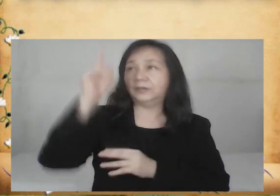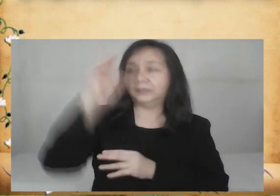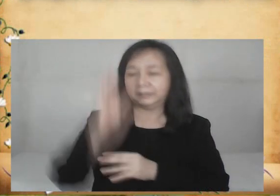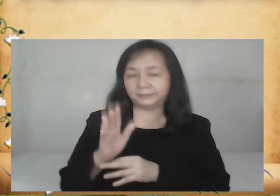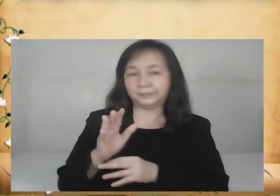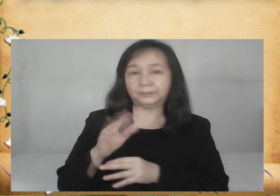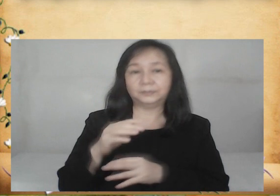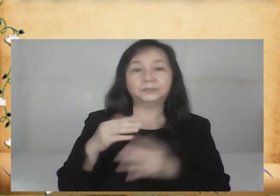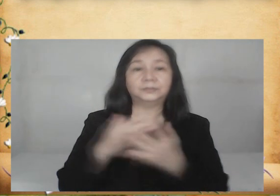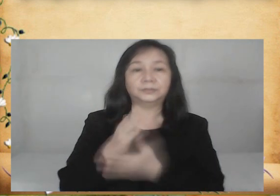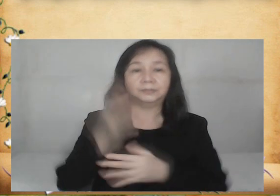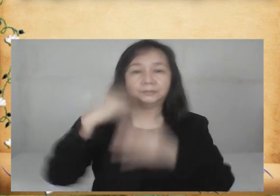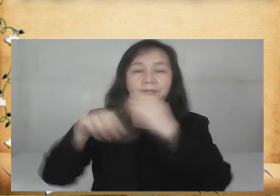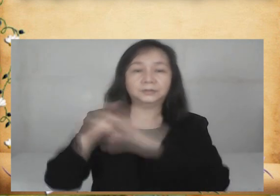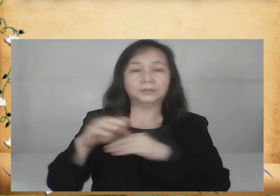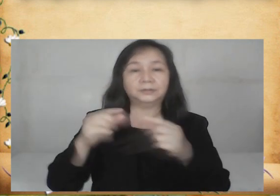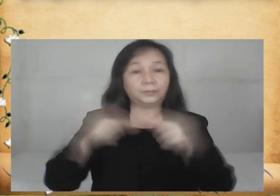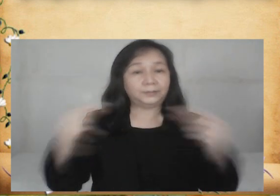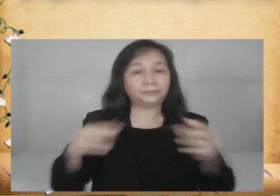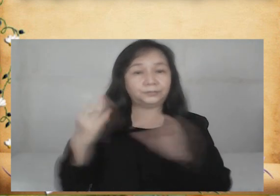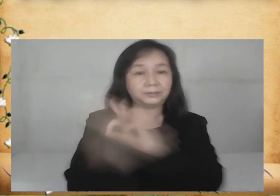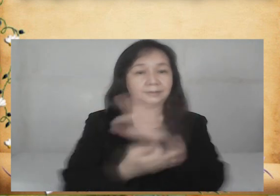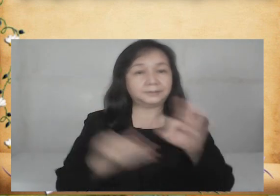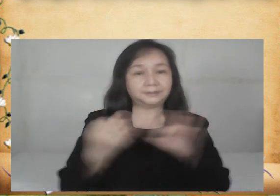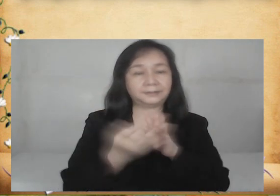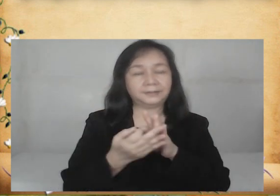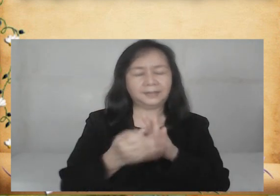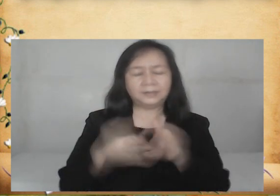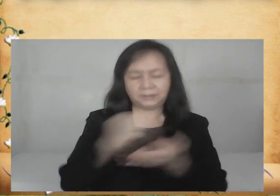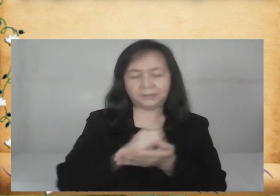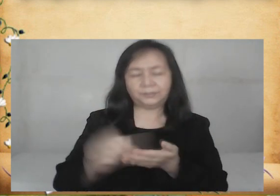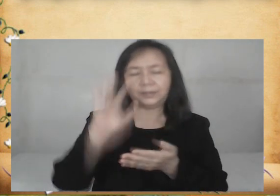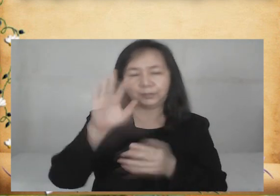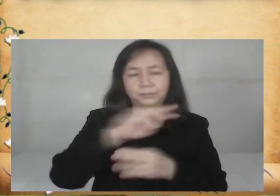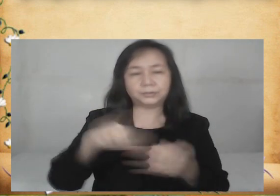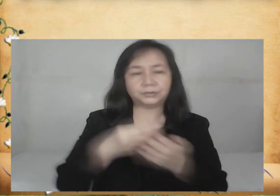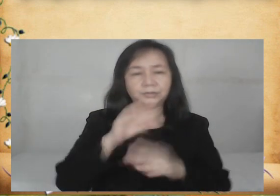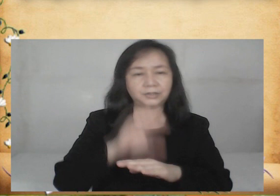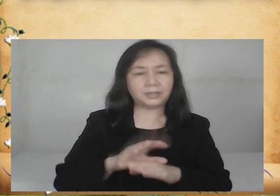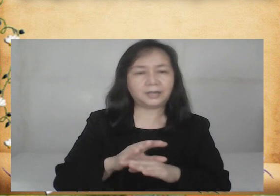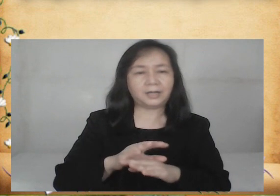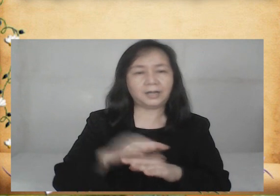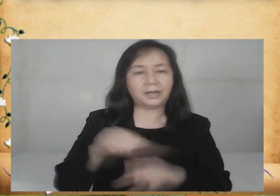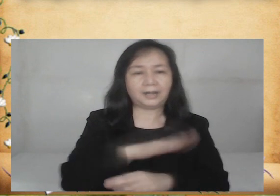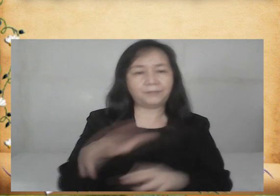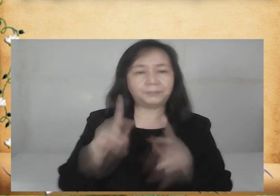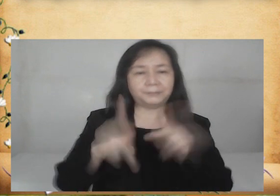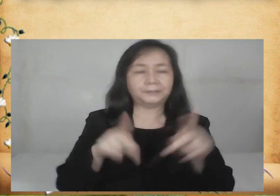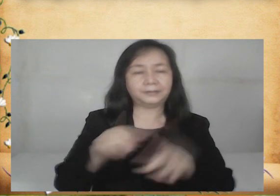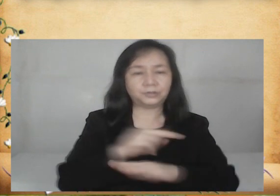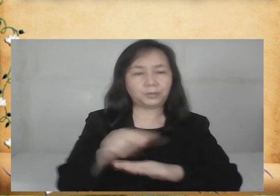O God, who by the mystery of today's great feast sanctify your whole church in every people and